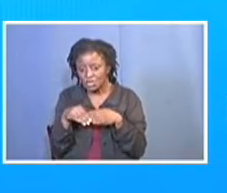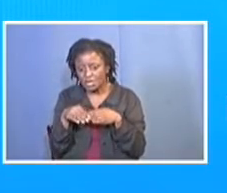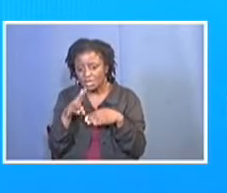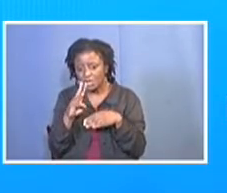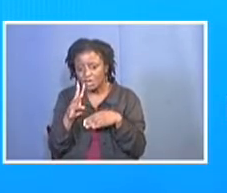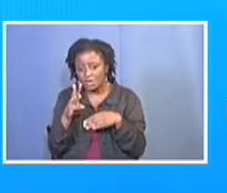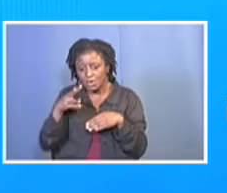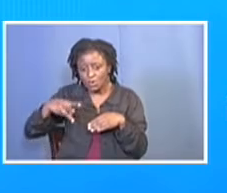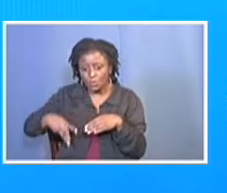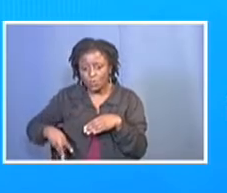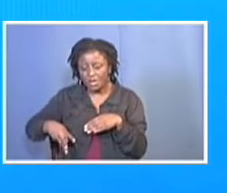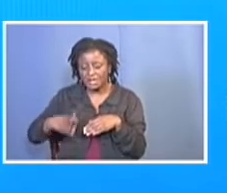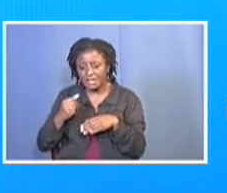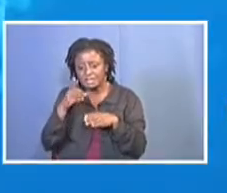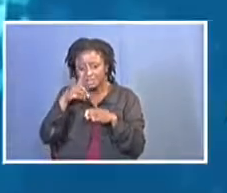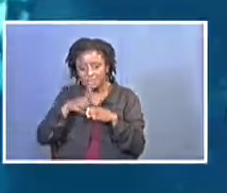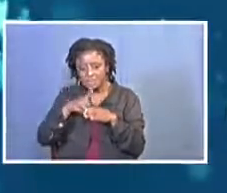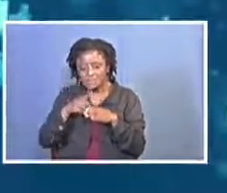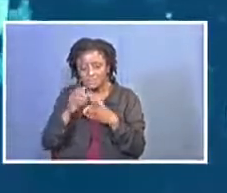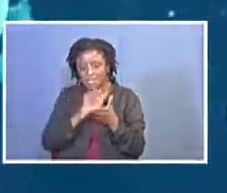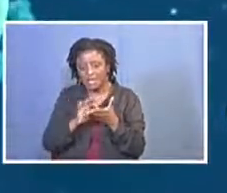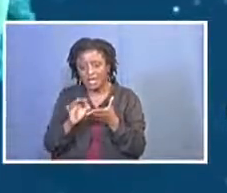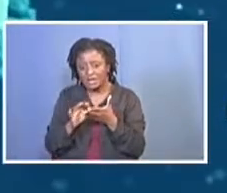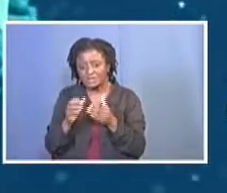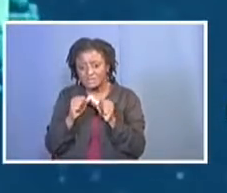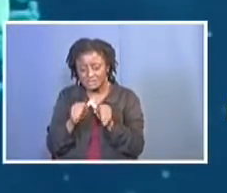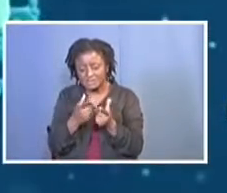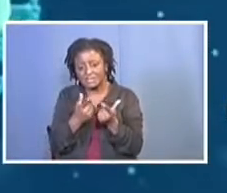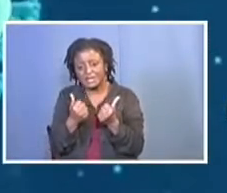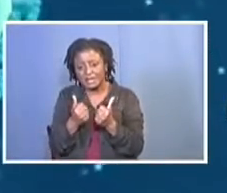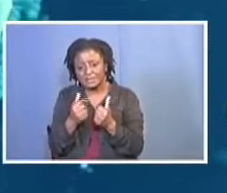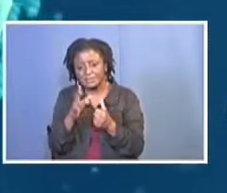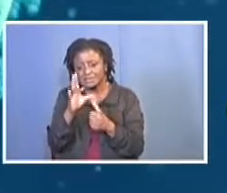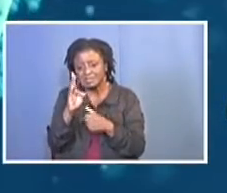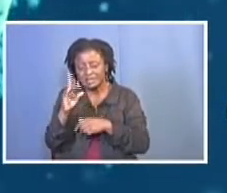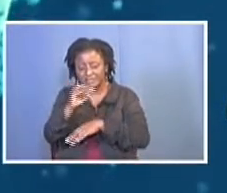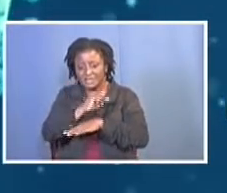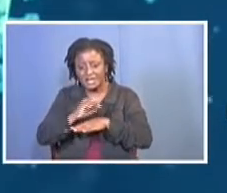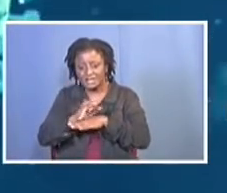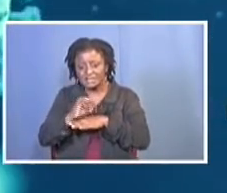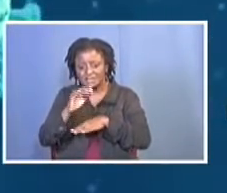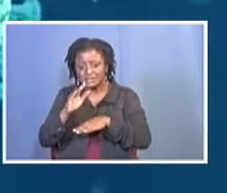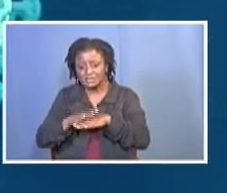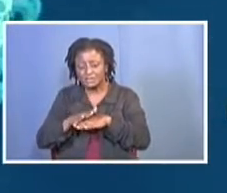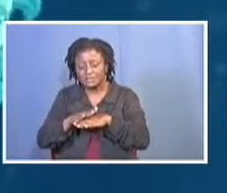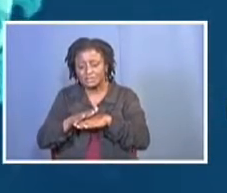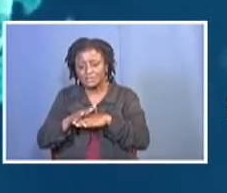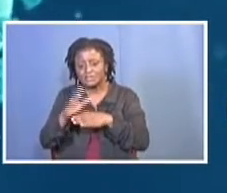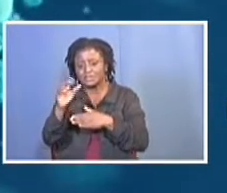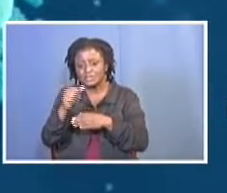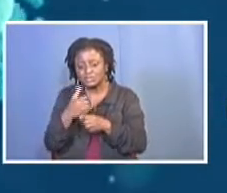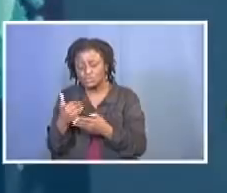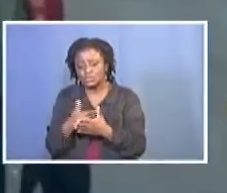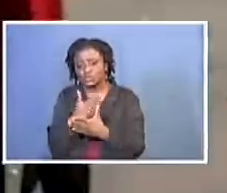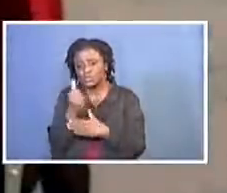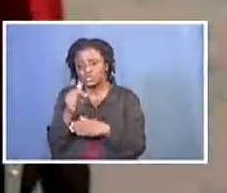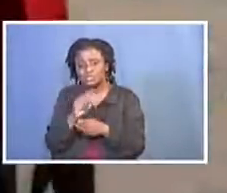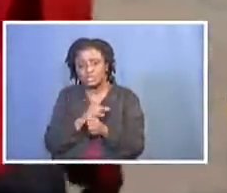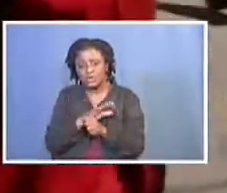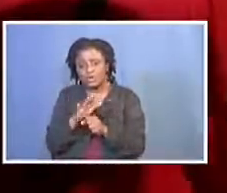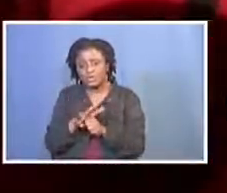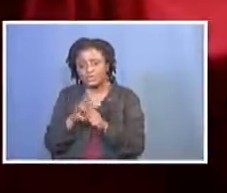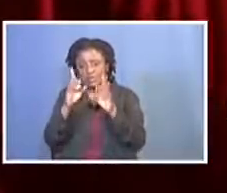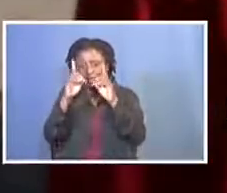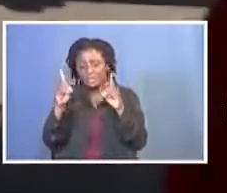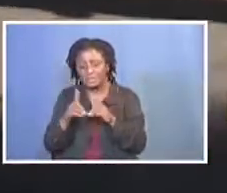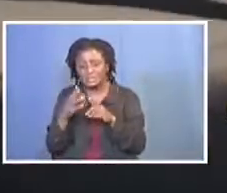and Deposit Account. Still to come, 7 islands make it to the latest COVID dashboard, and the education minister